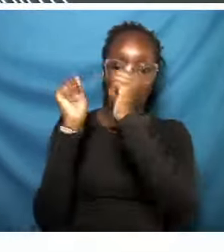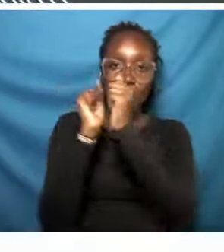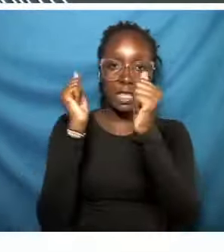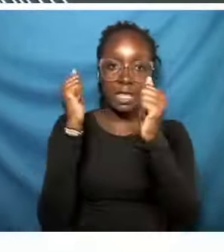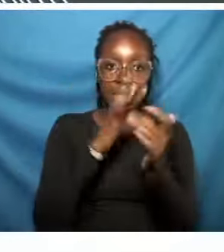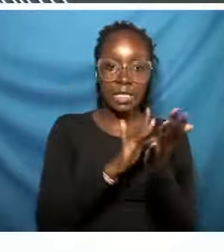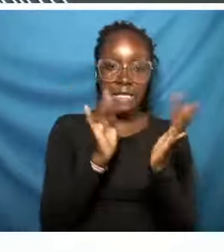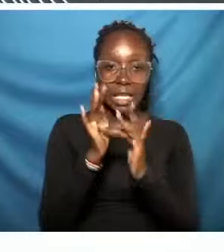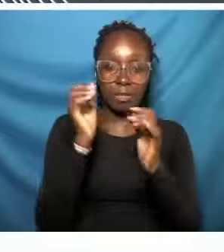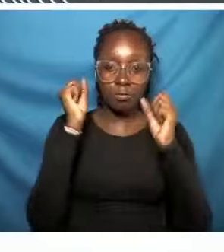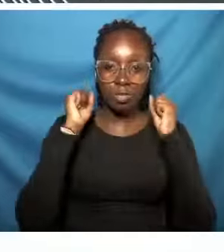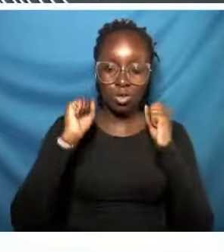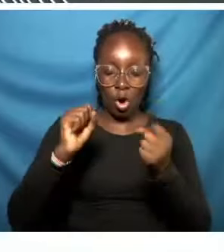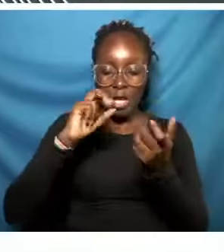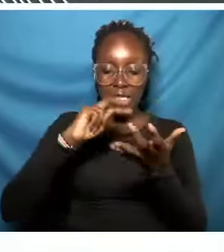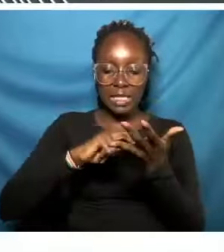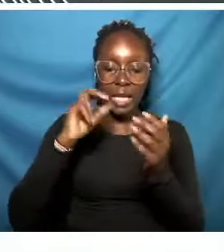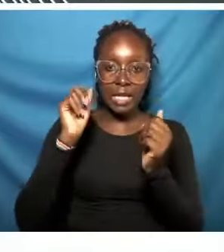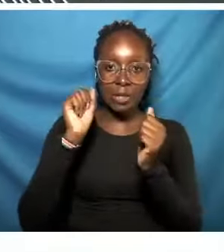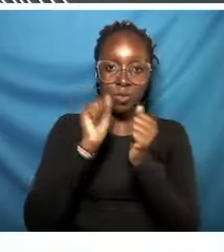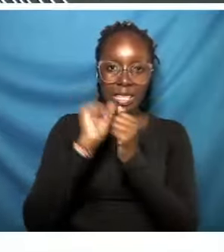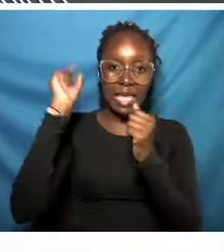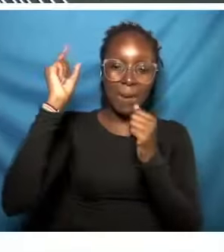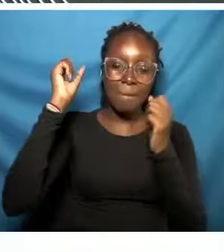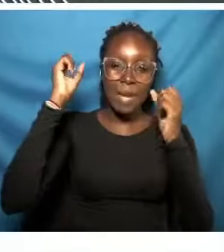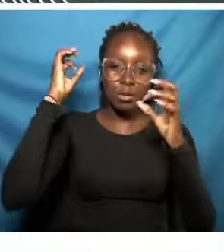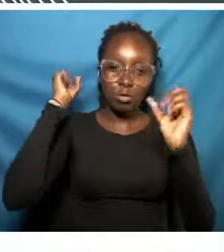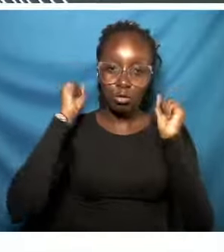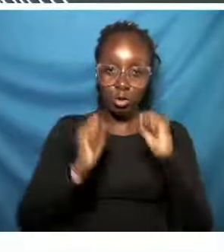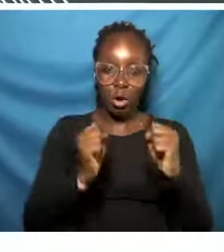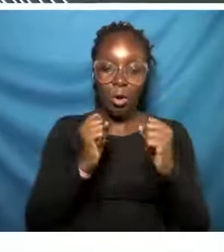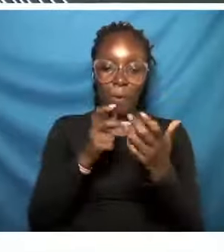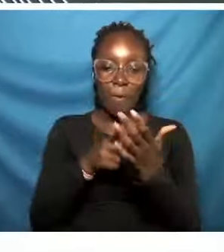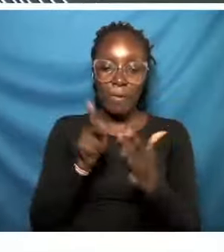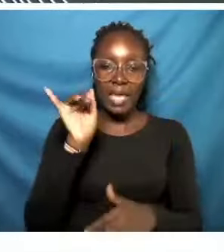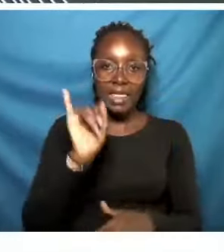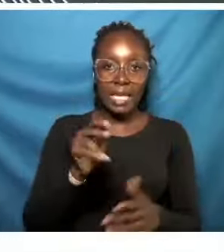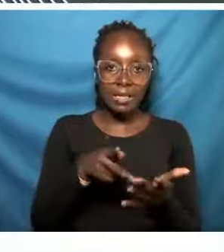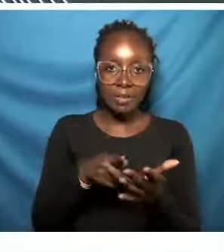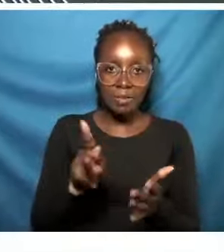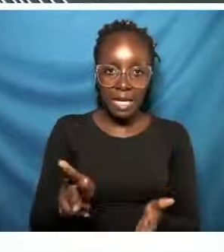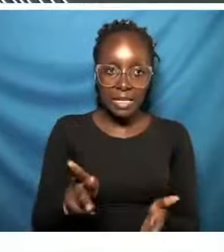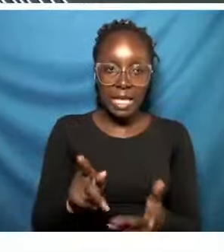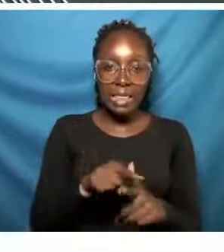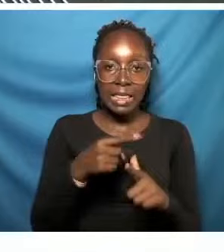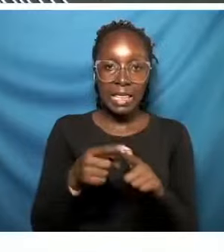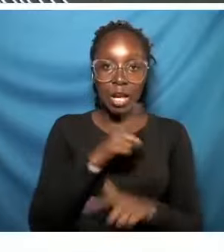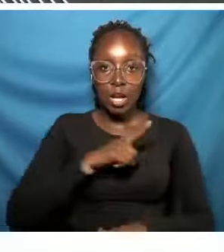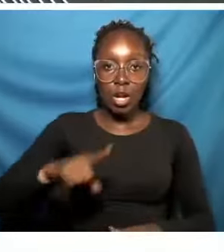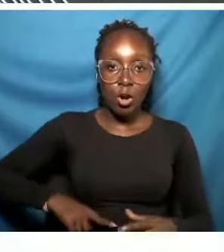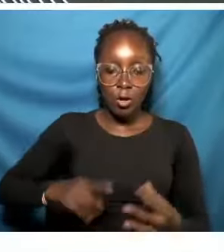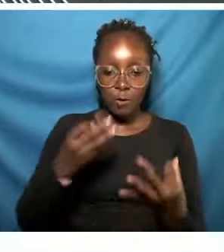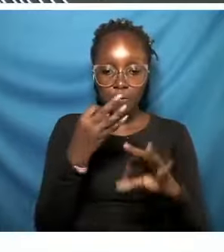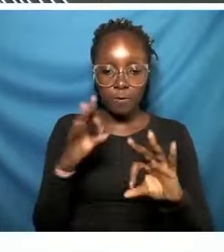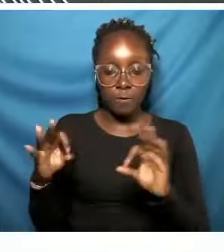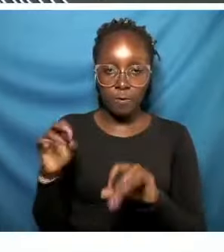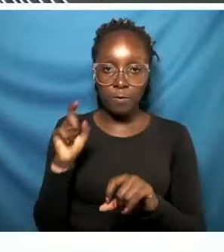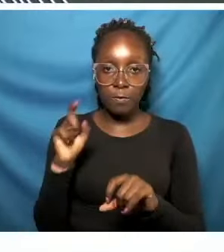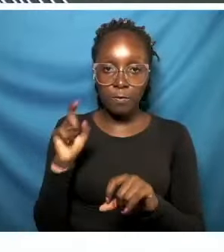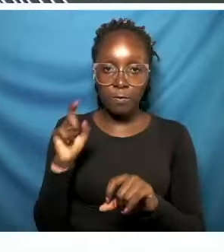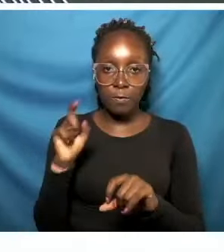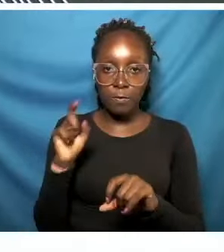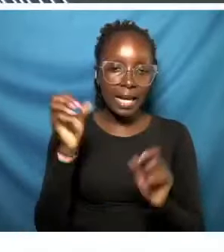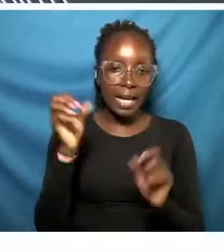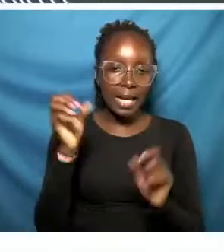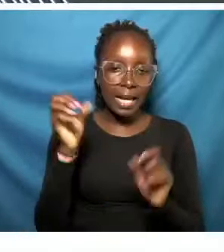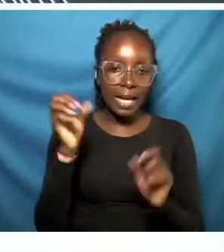Stand on his side so firmly. Pay that price. Then the Lord will release you. You will see freedom.